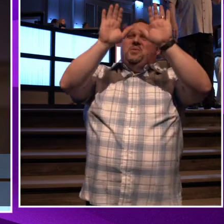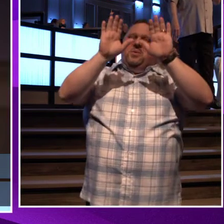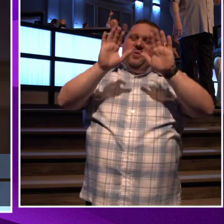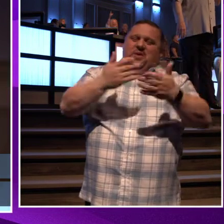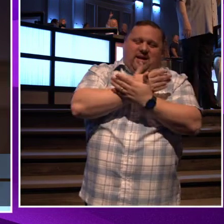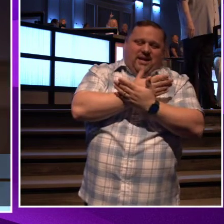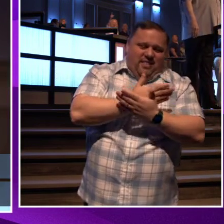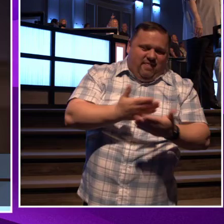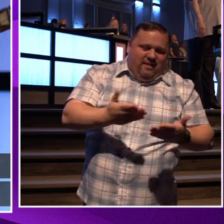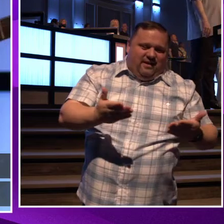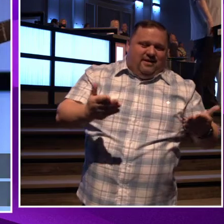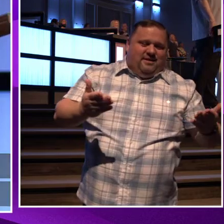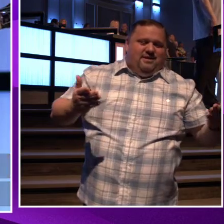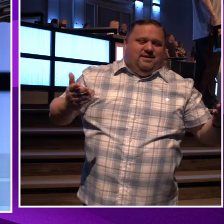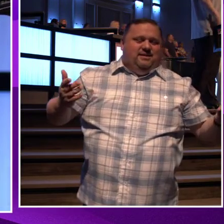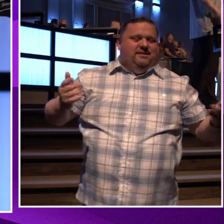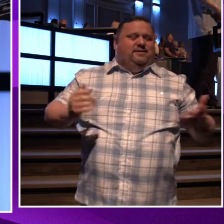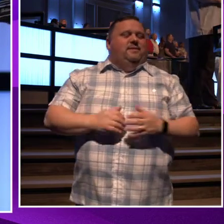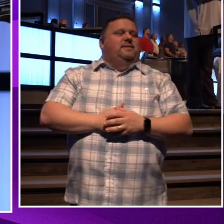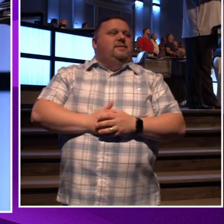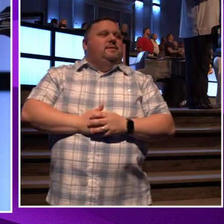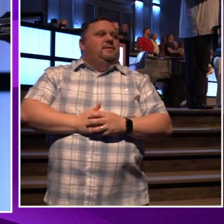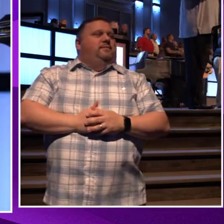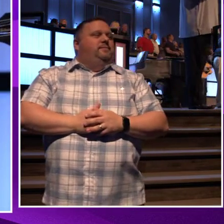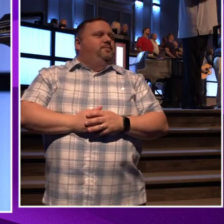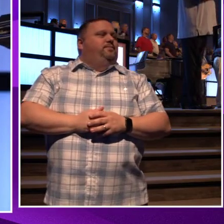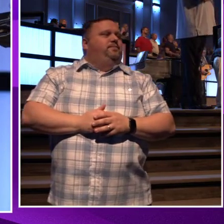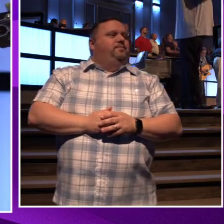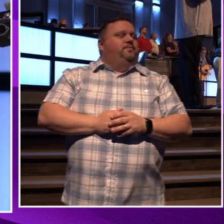great things.